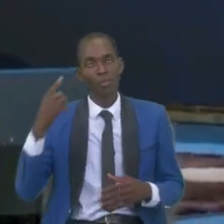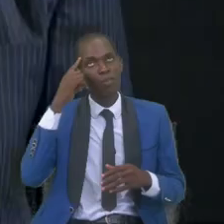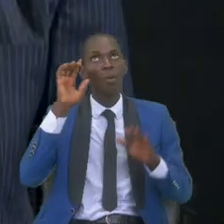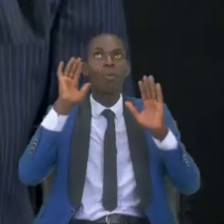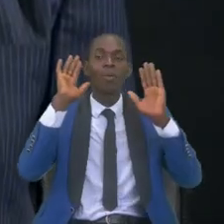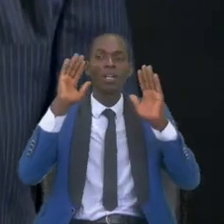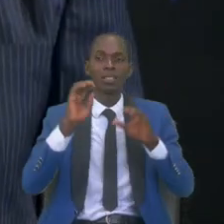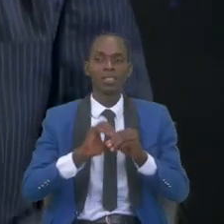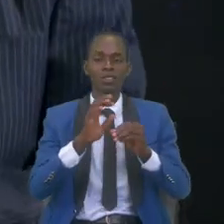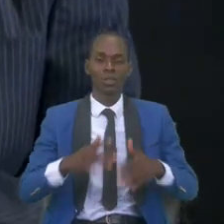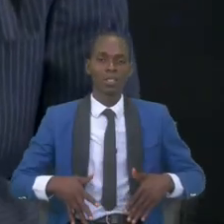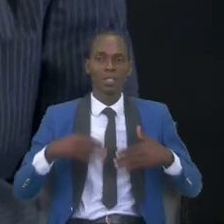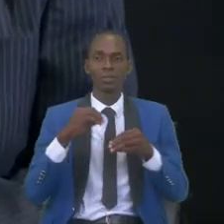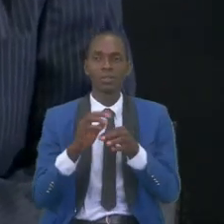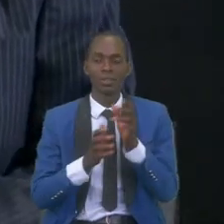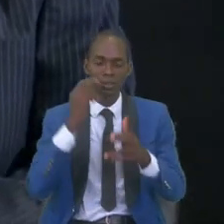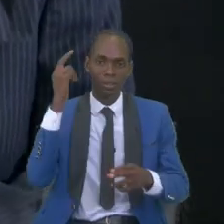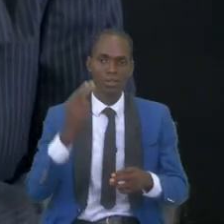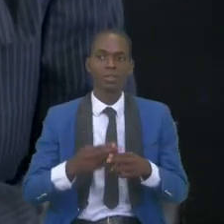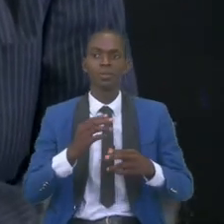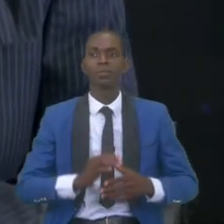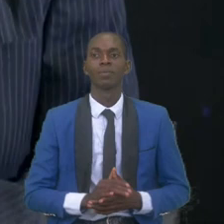in your life in Jesus' name.